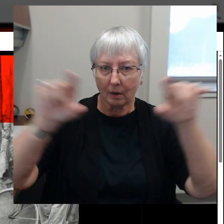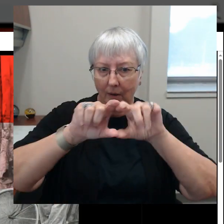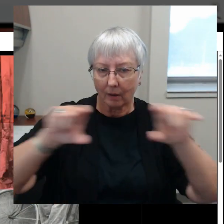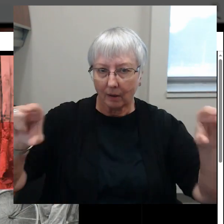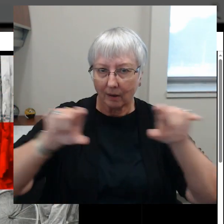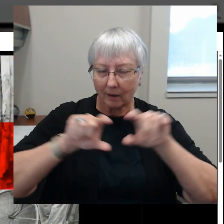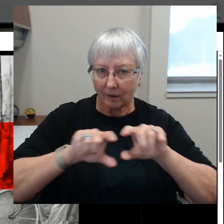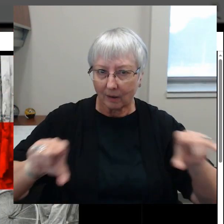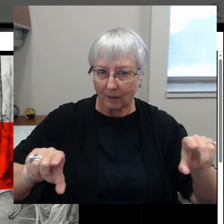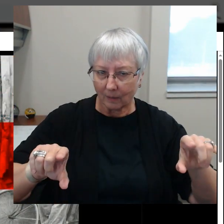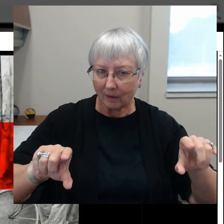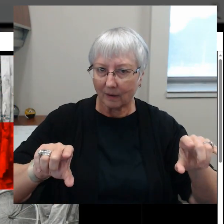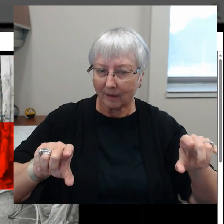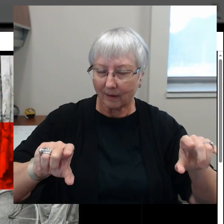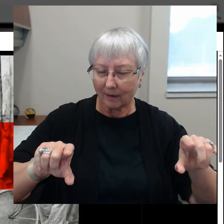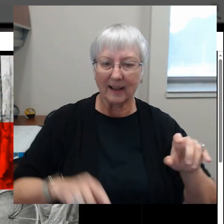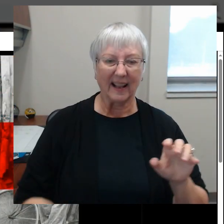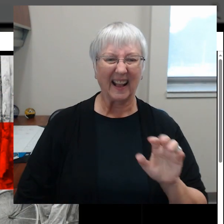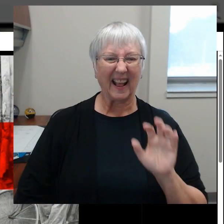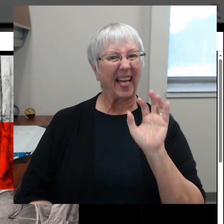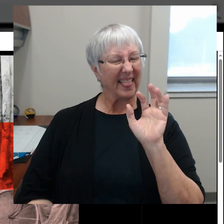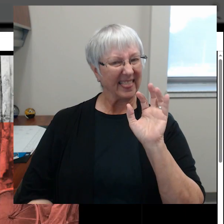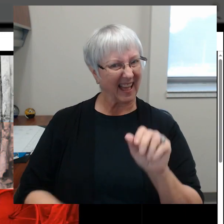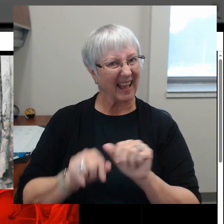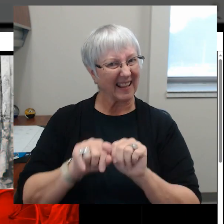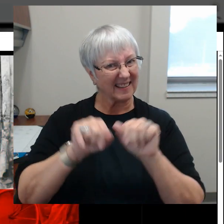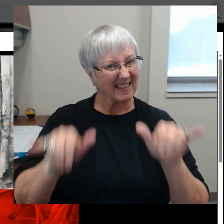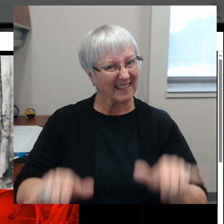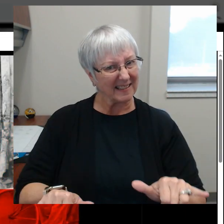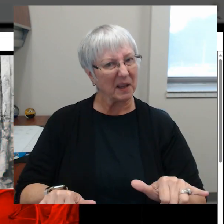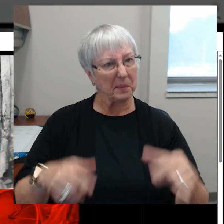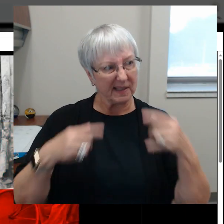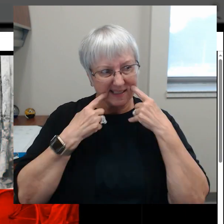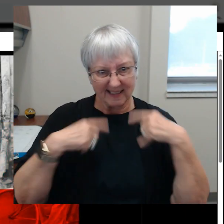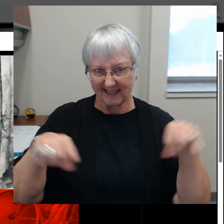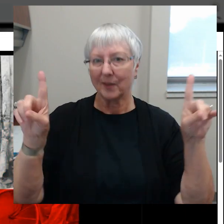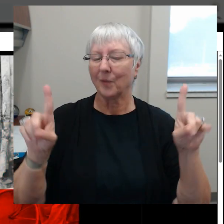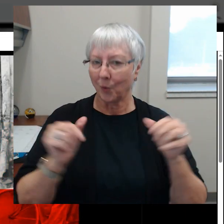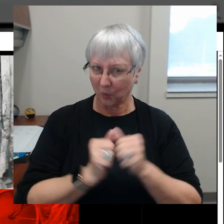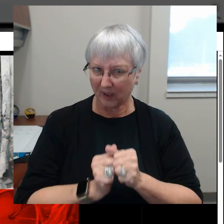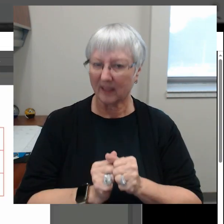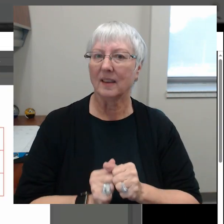It's a system that works just as successfully with composition and layout.